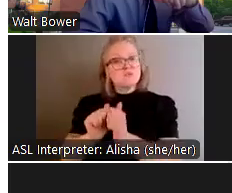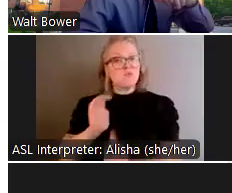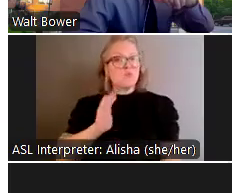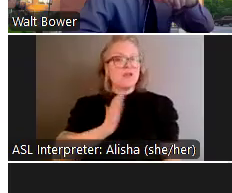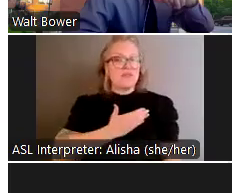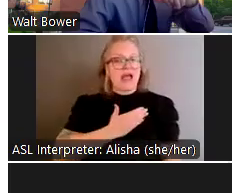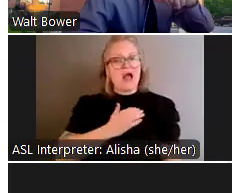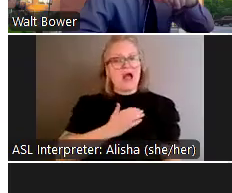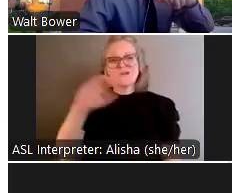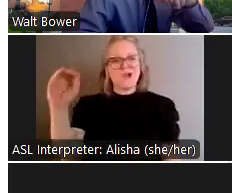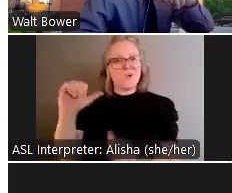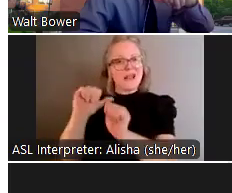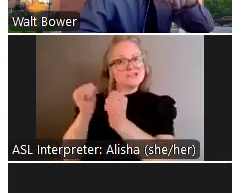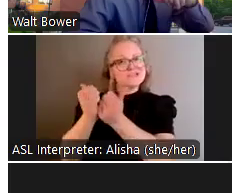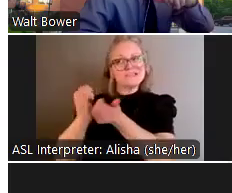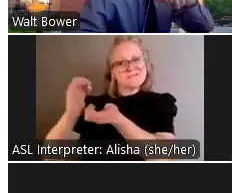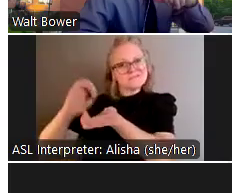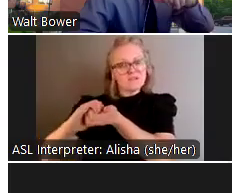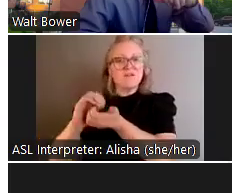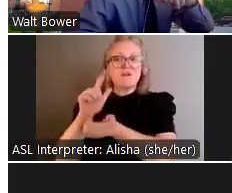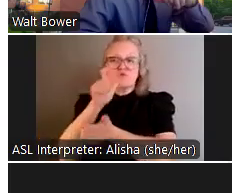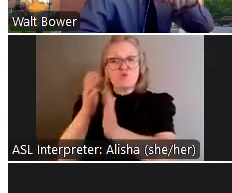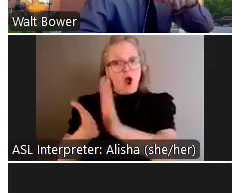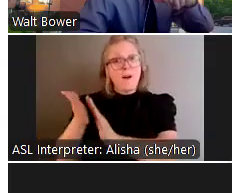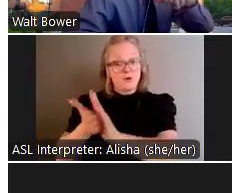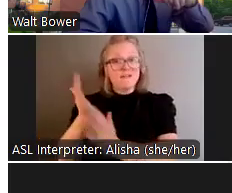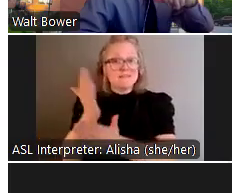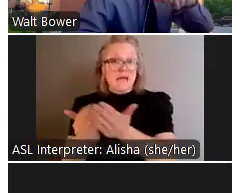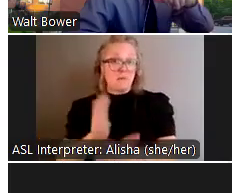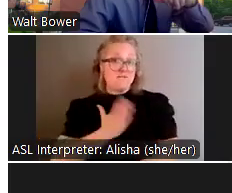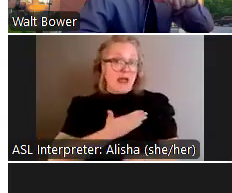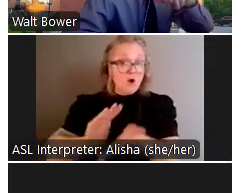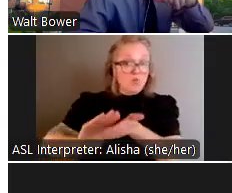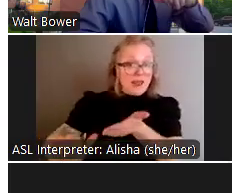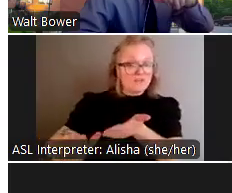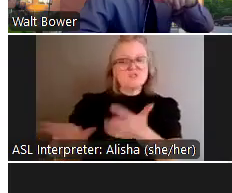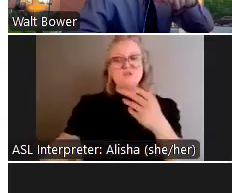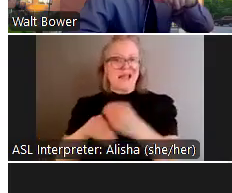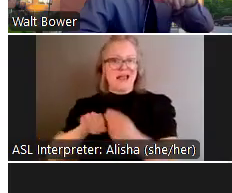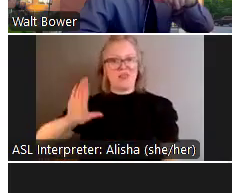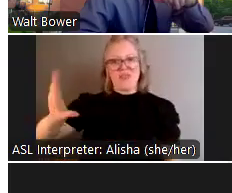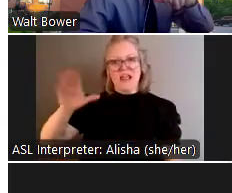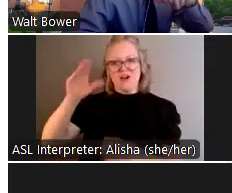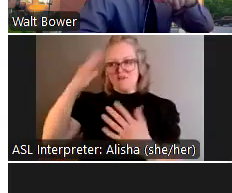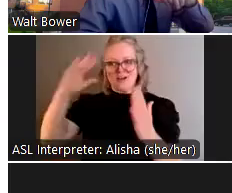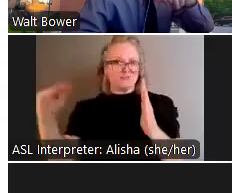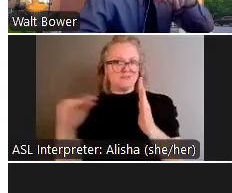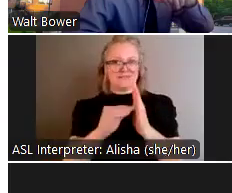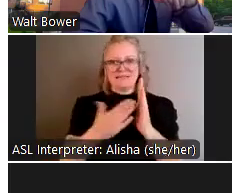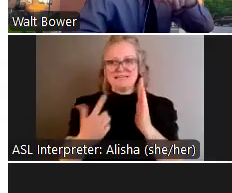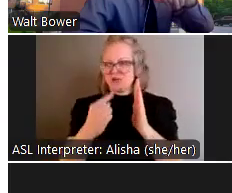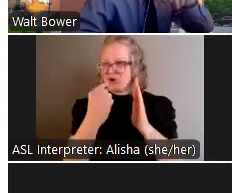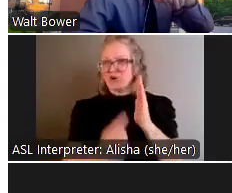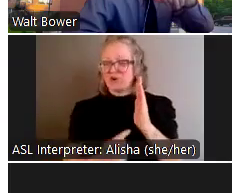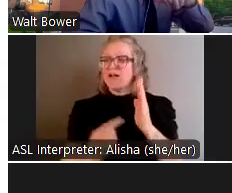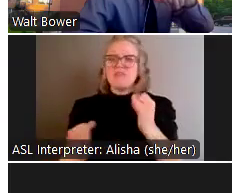the operating agencies for some of our waivers. So we like to put all of their information here. And then the